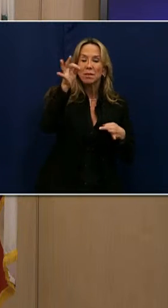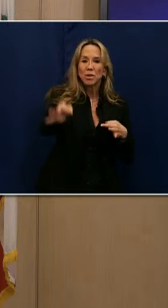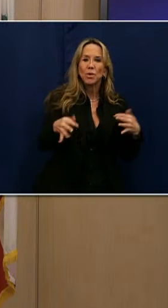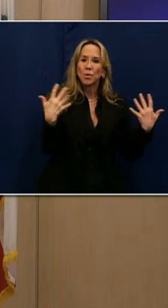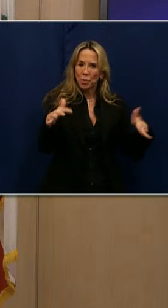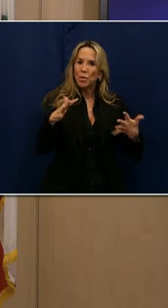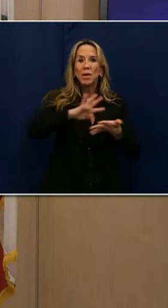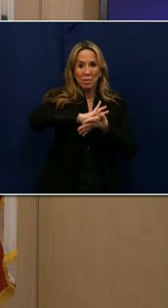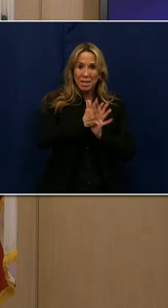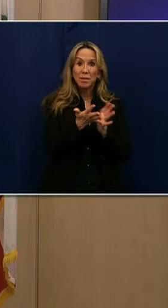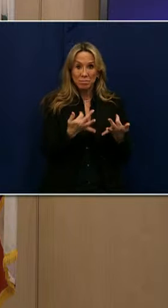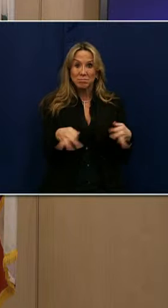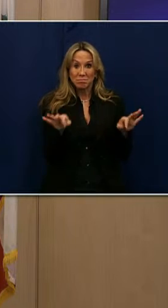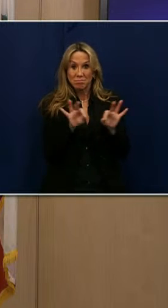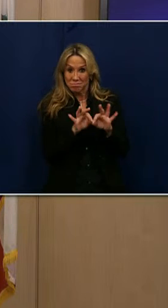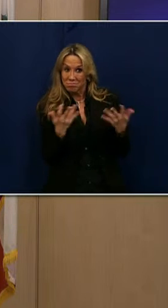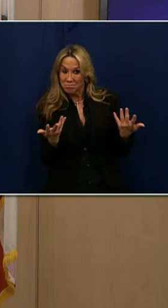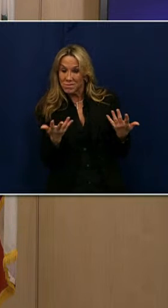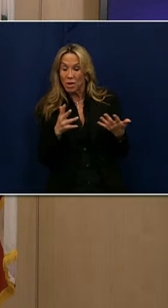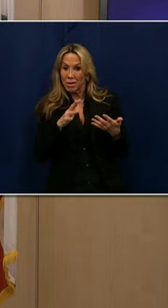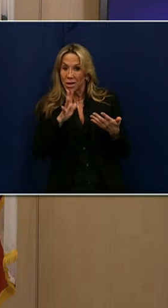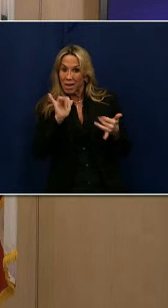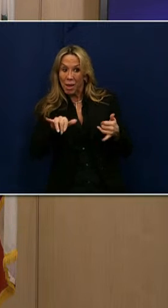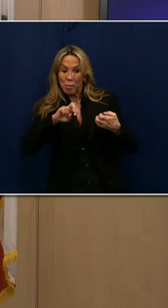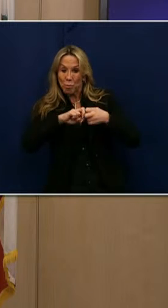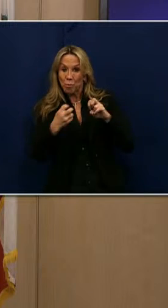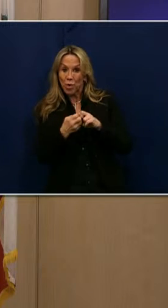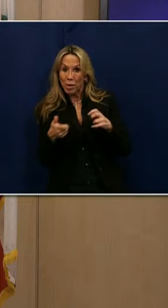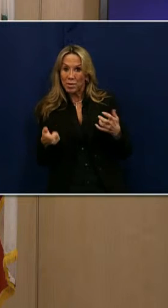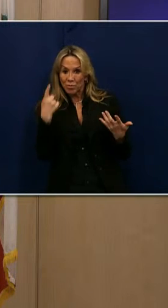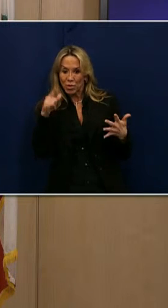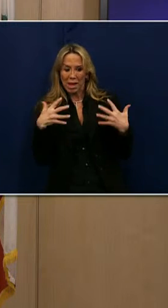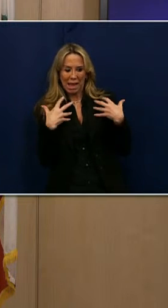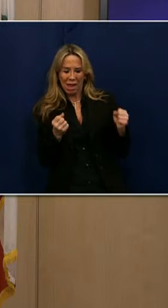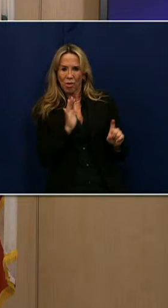become there becomes an issue to the health of